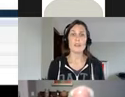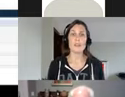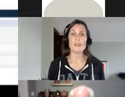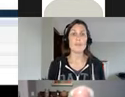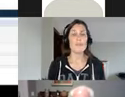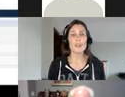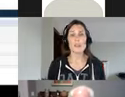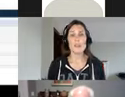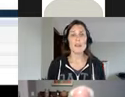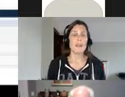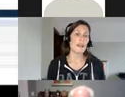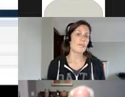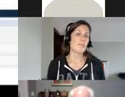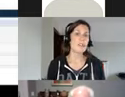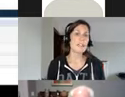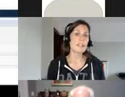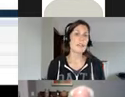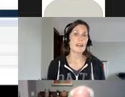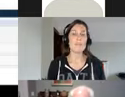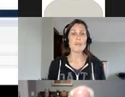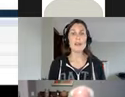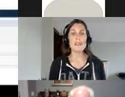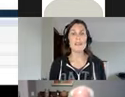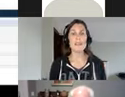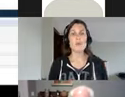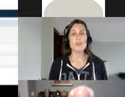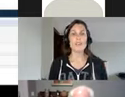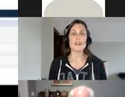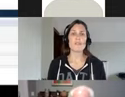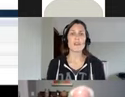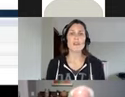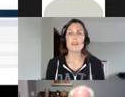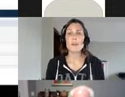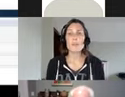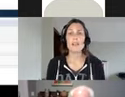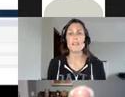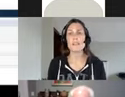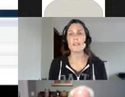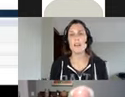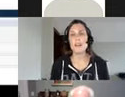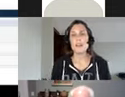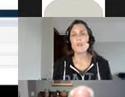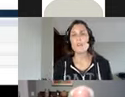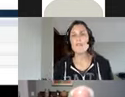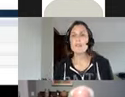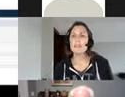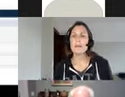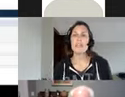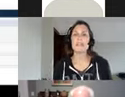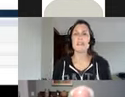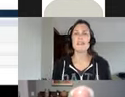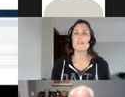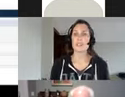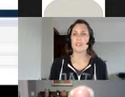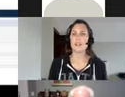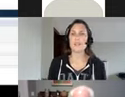be useful. And personally, I think that while good software can help with this, it will never eliminate